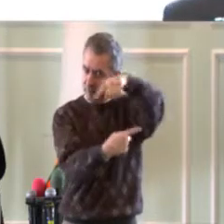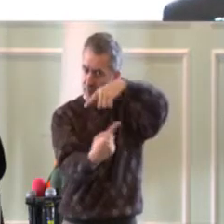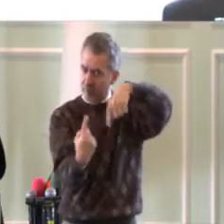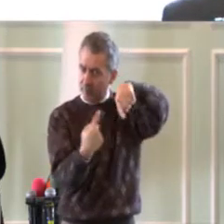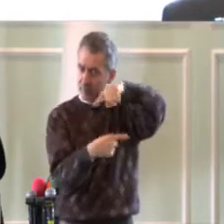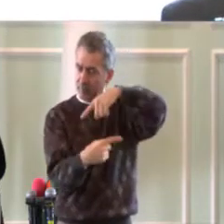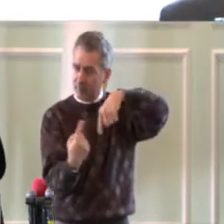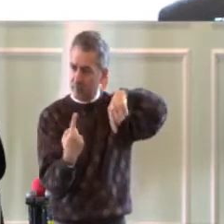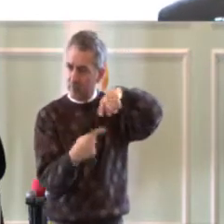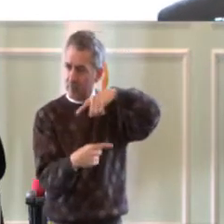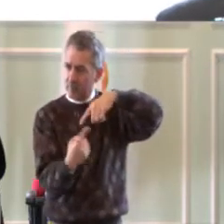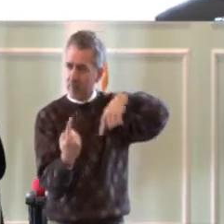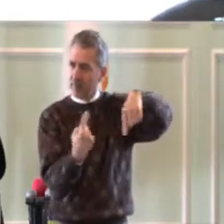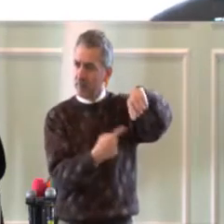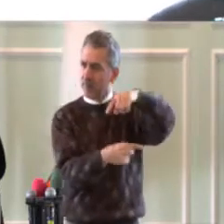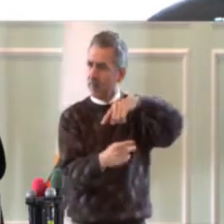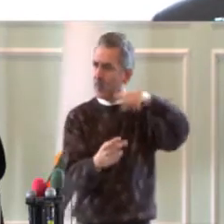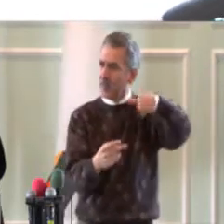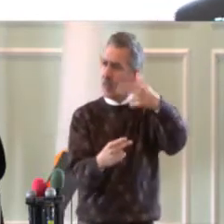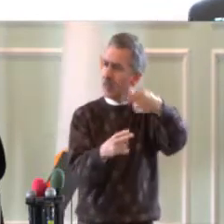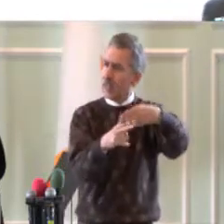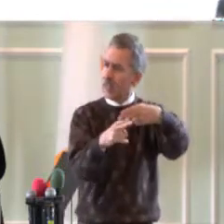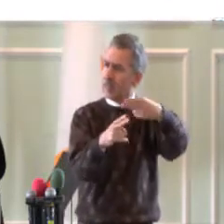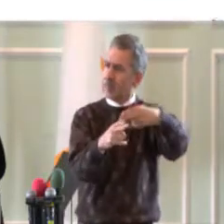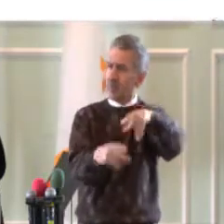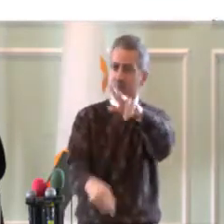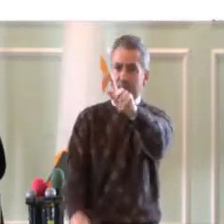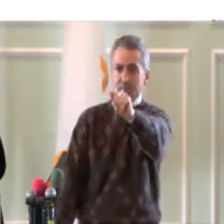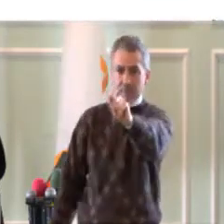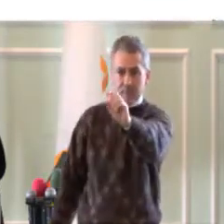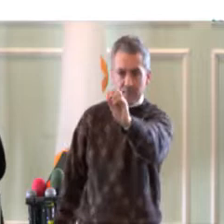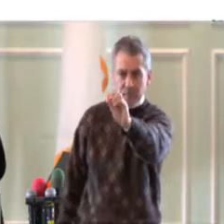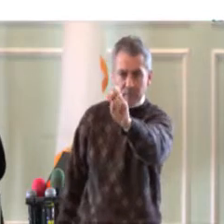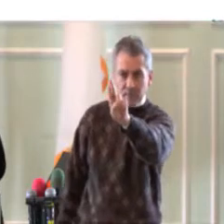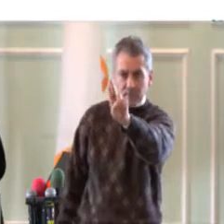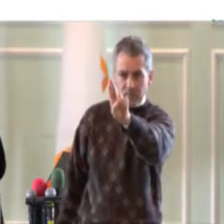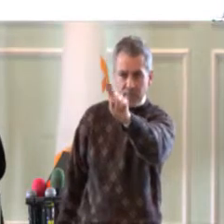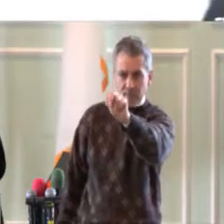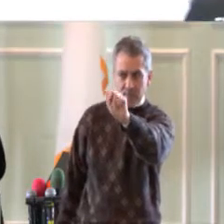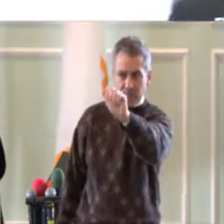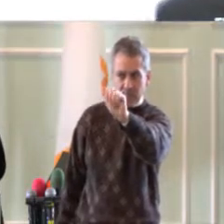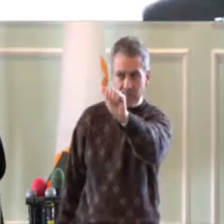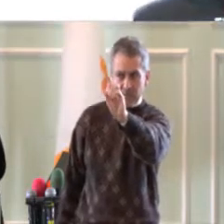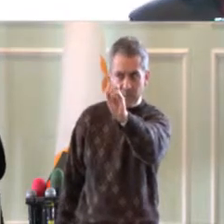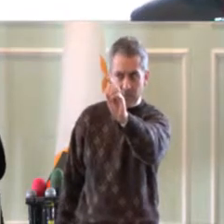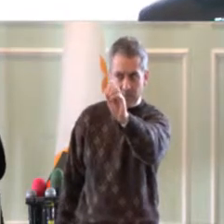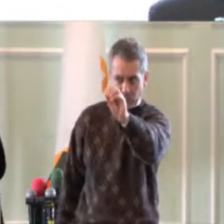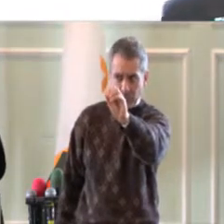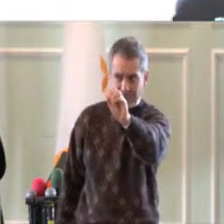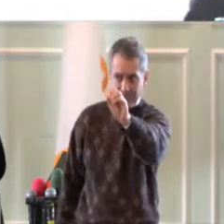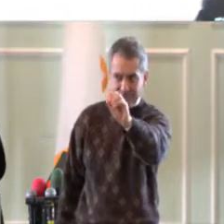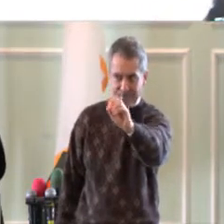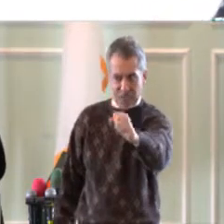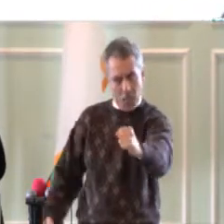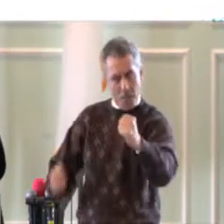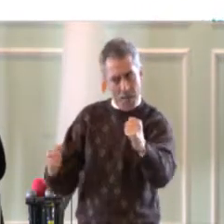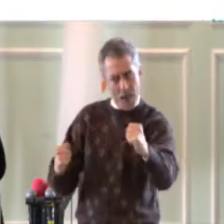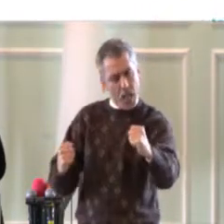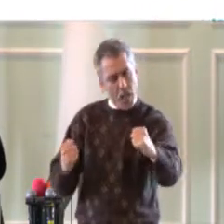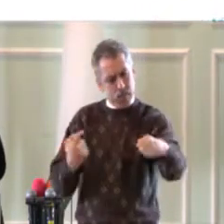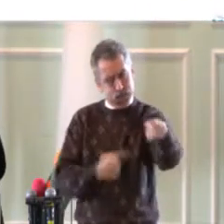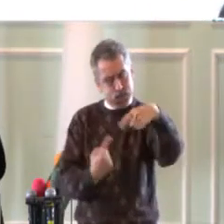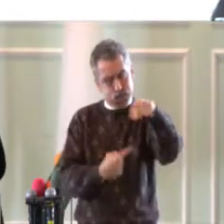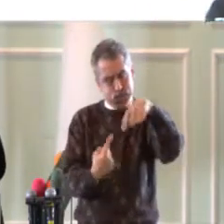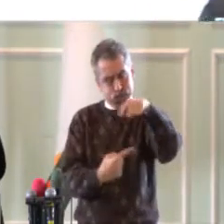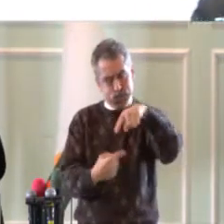What is a whirlwind? What's another name for a whirlwind? A tornado, right? So we find God answering